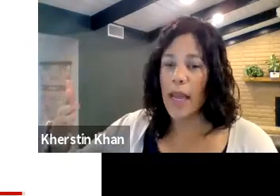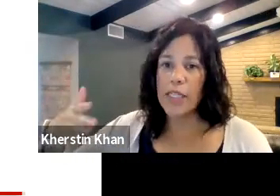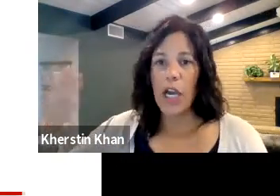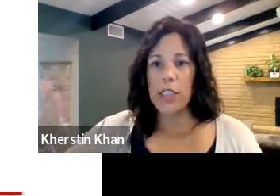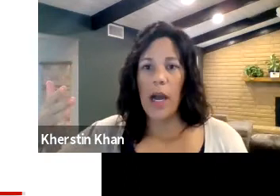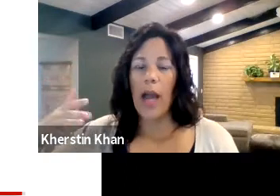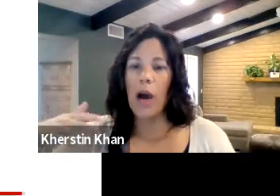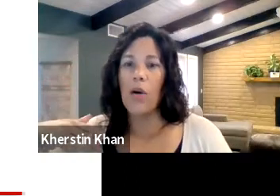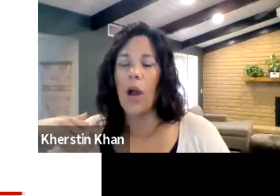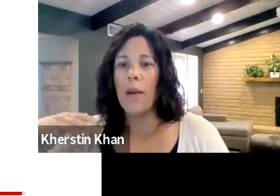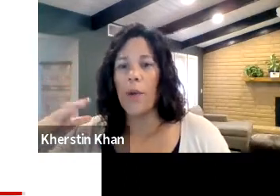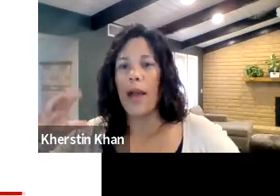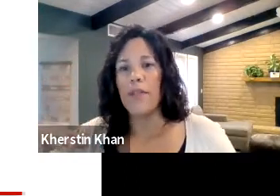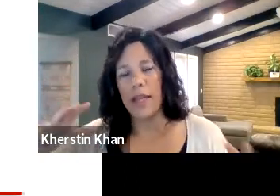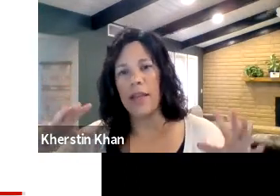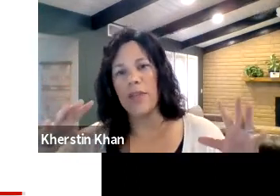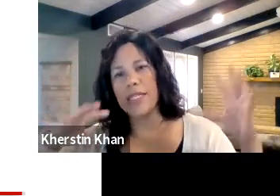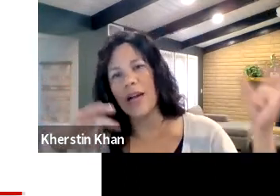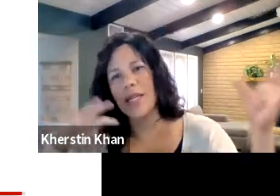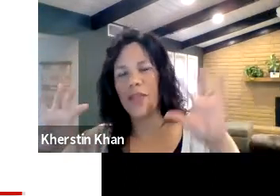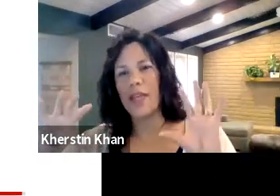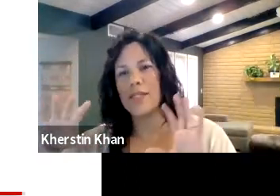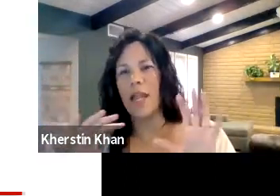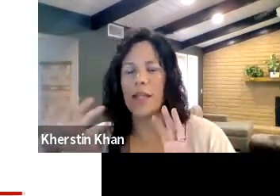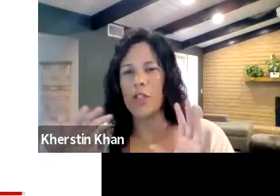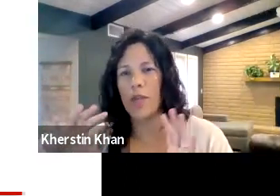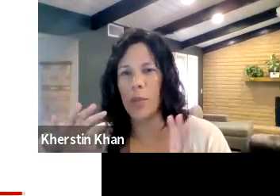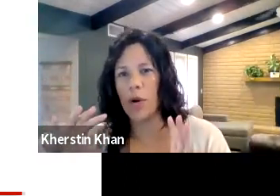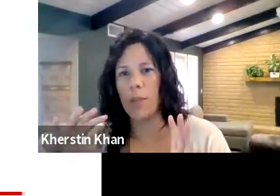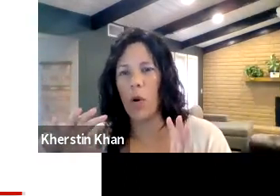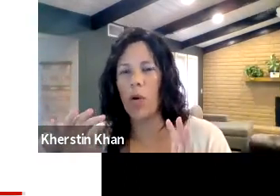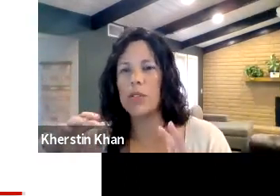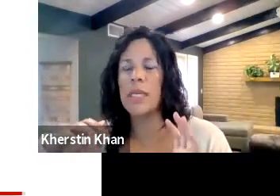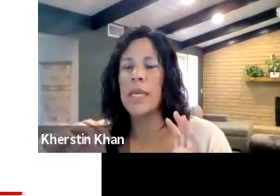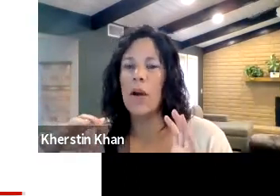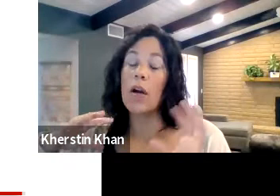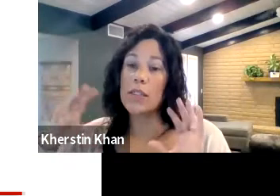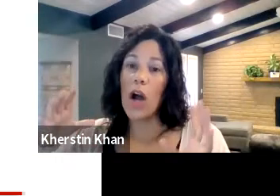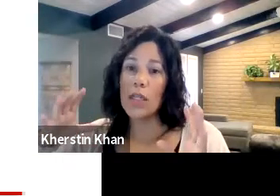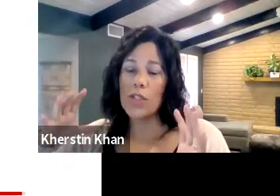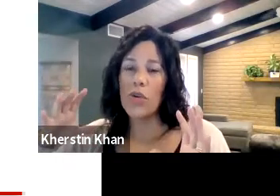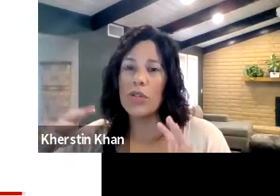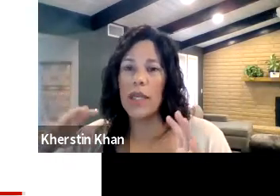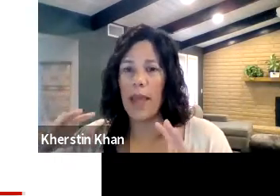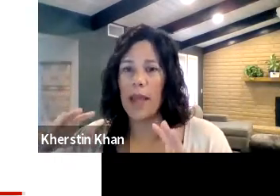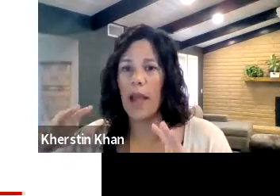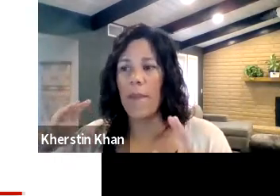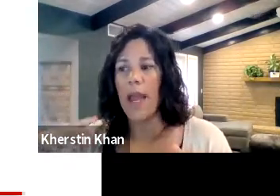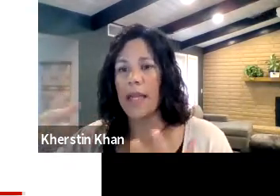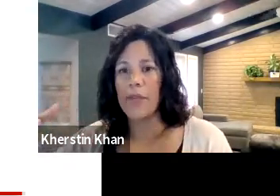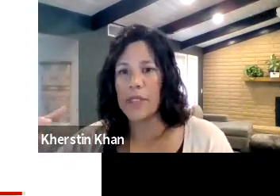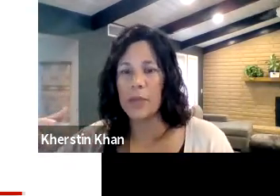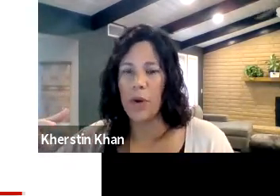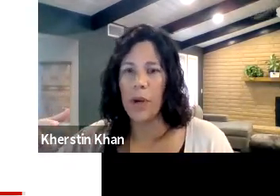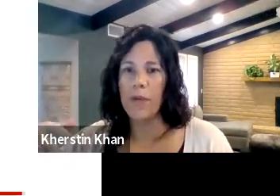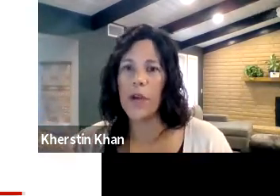opened, I talked about how we have like these outside things that kind of drive our program goals or our college goals, and then